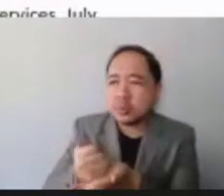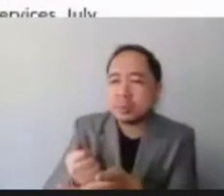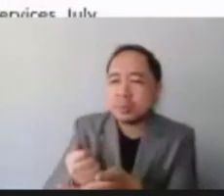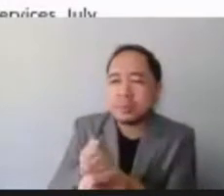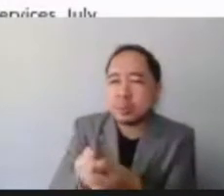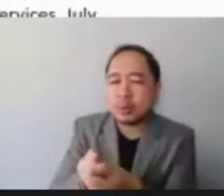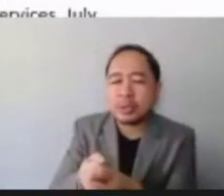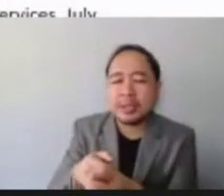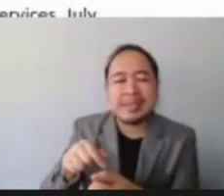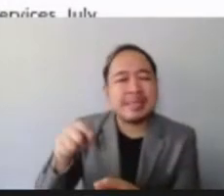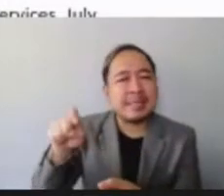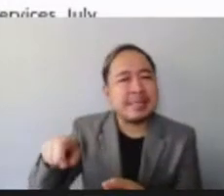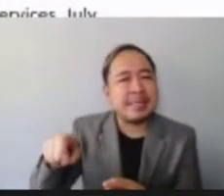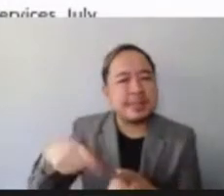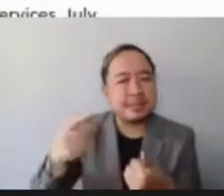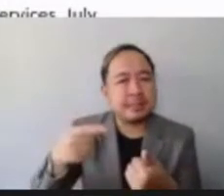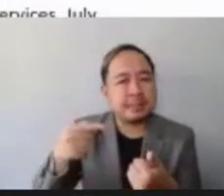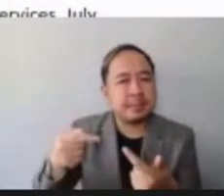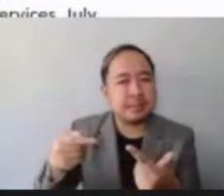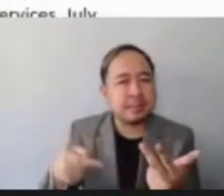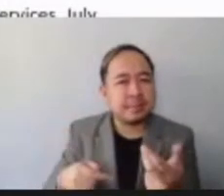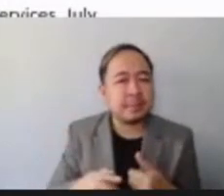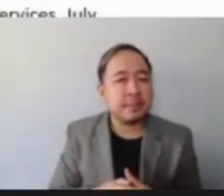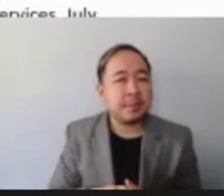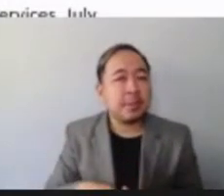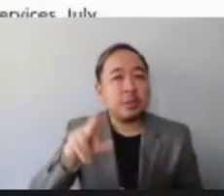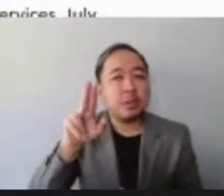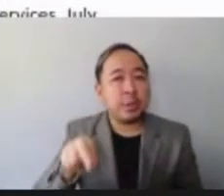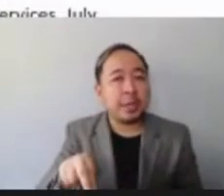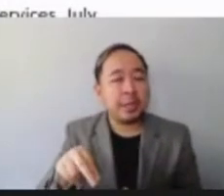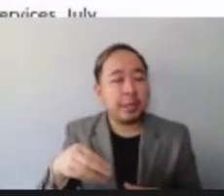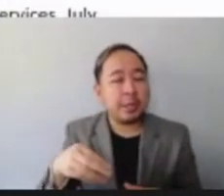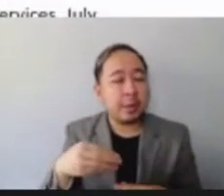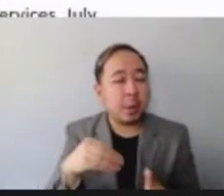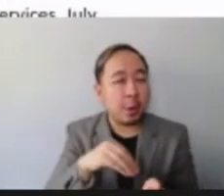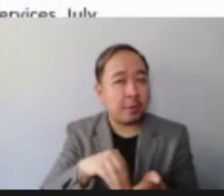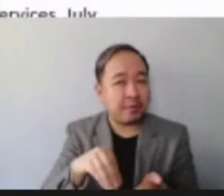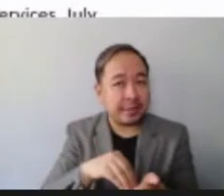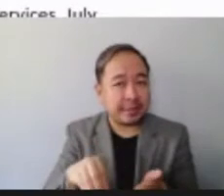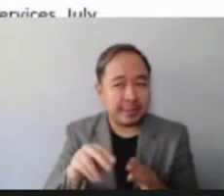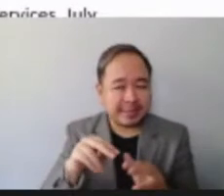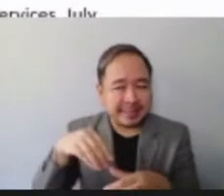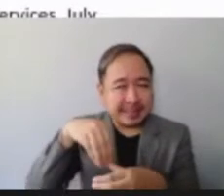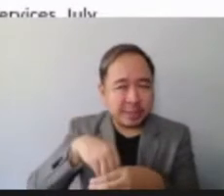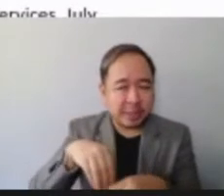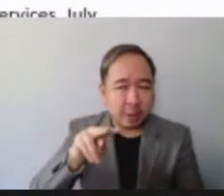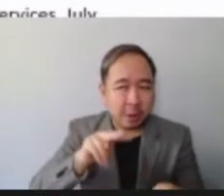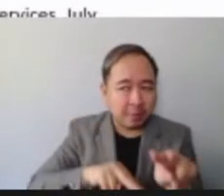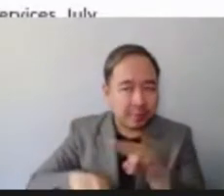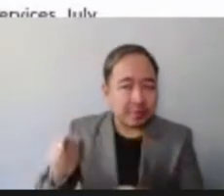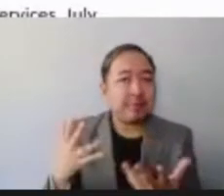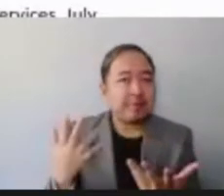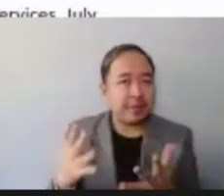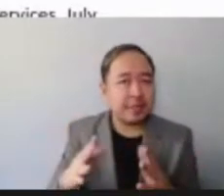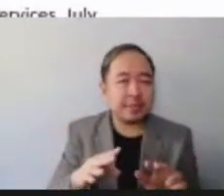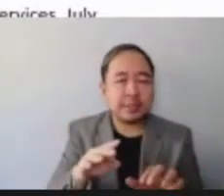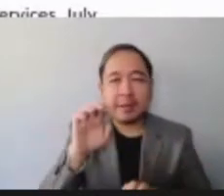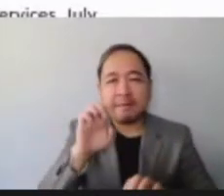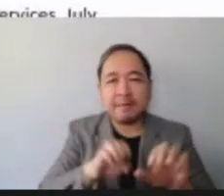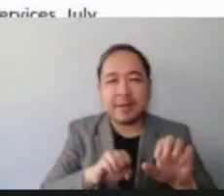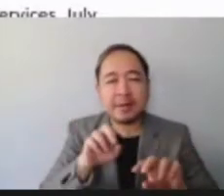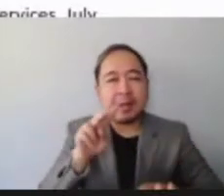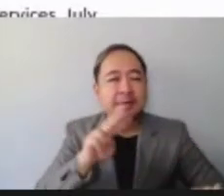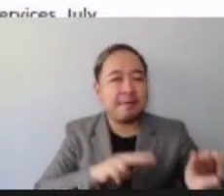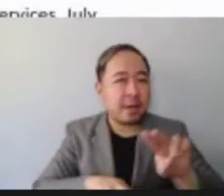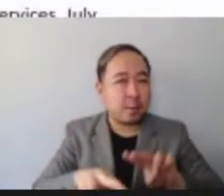the UN office of internal oversight Services had completed an evaluation of the environment and development subprogram in July